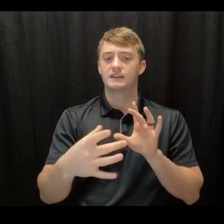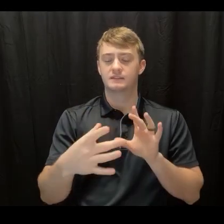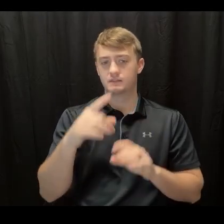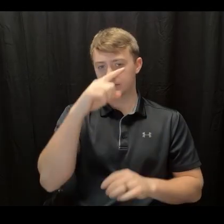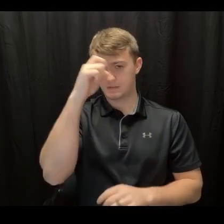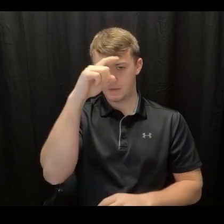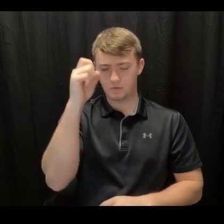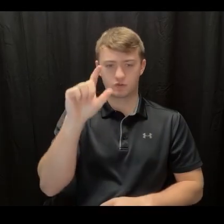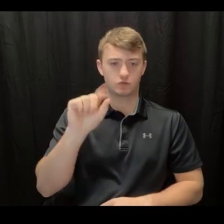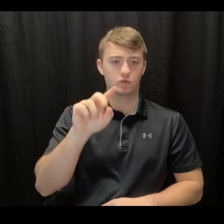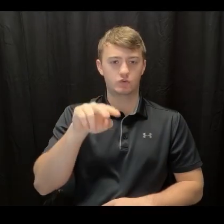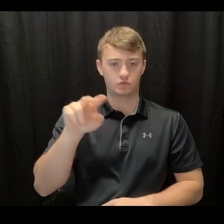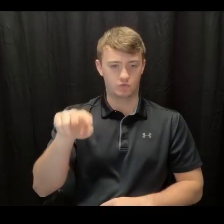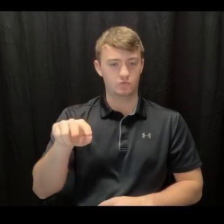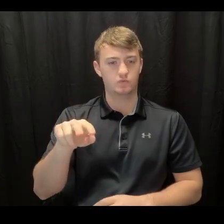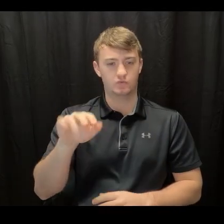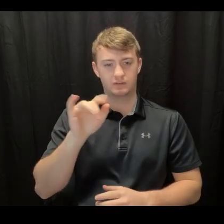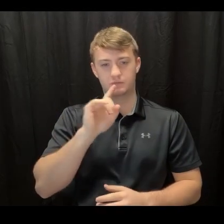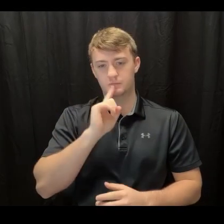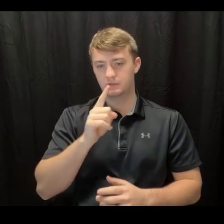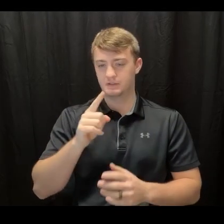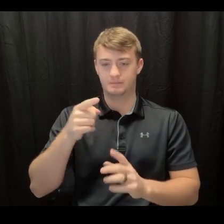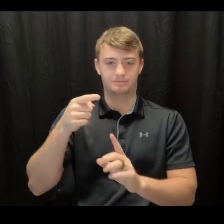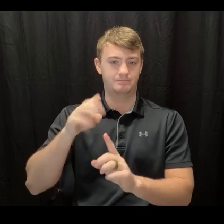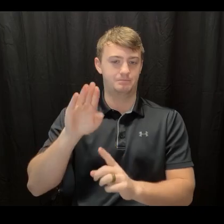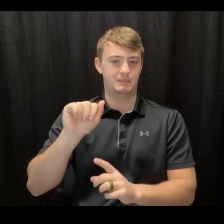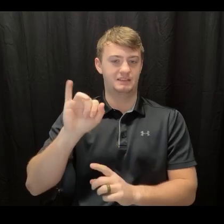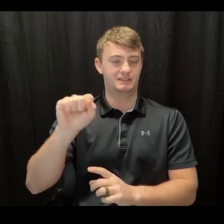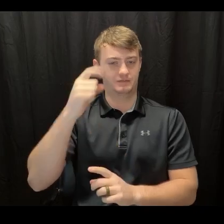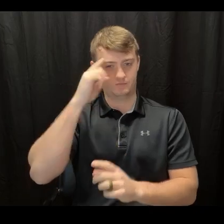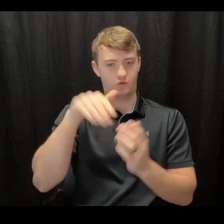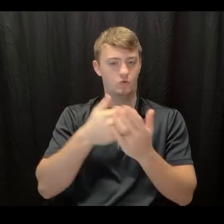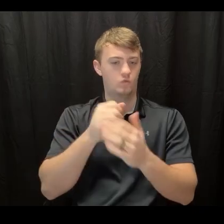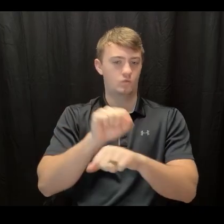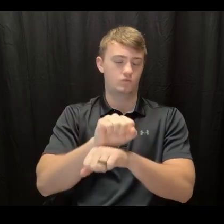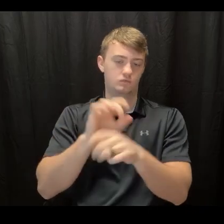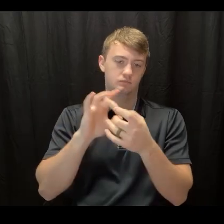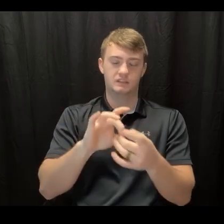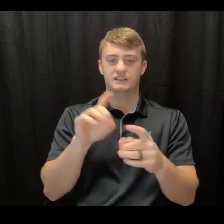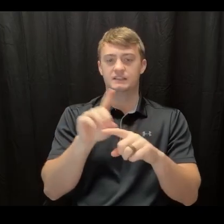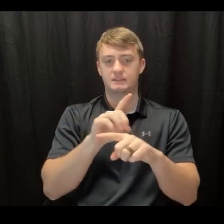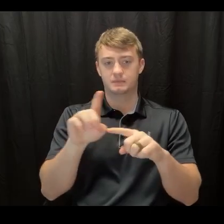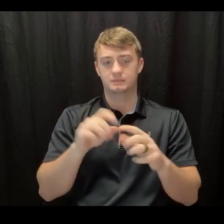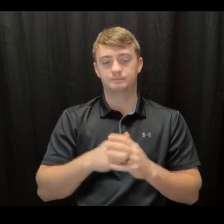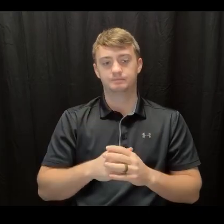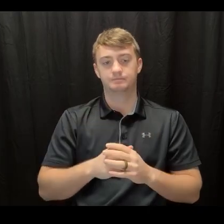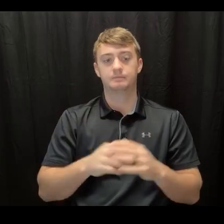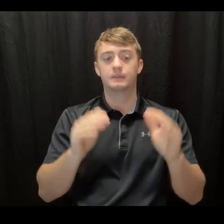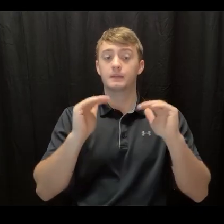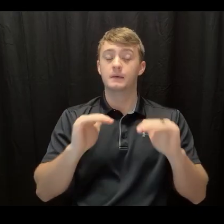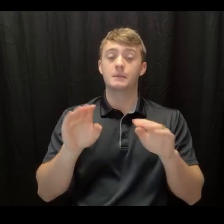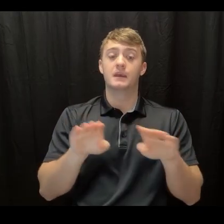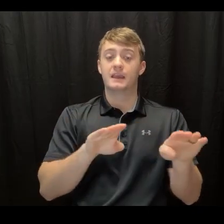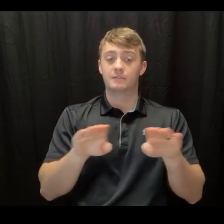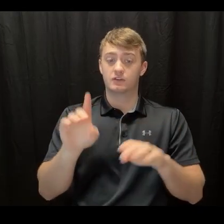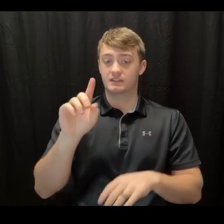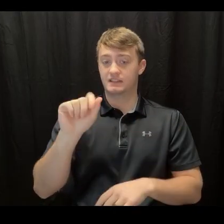was released in the summer of 2022, and this really is the basis for all the work we do around discipline. The behavior